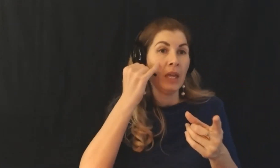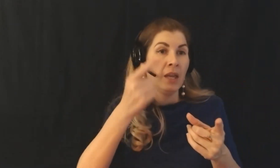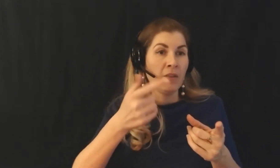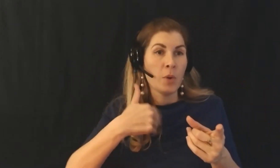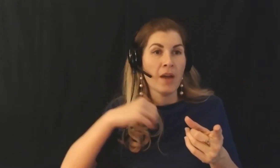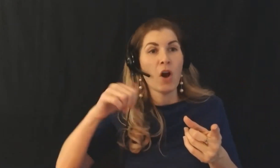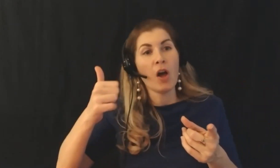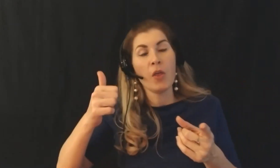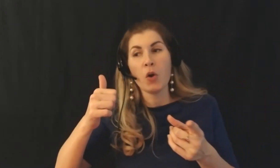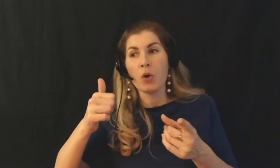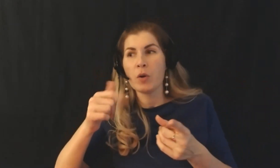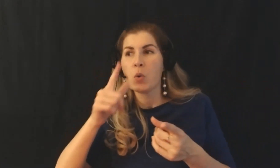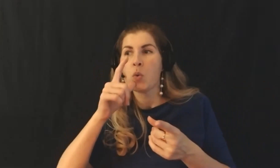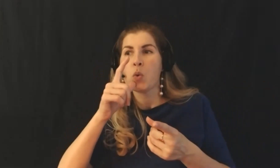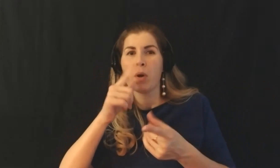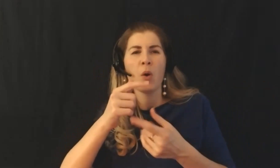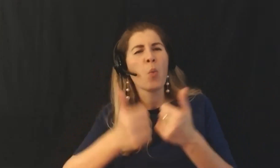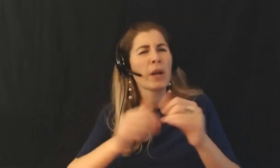or you have, is this with what age group?